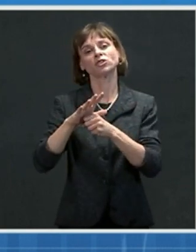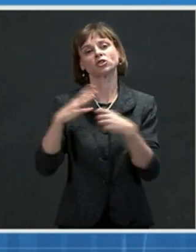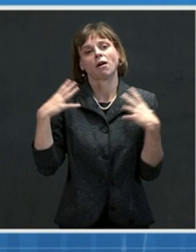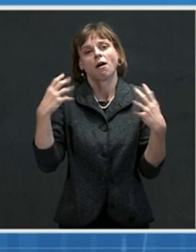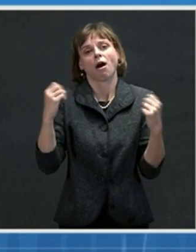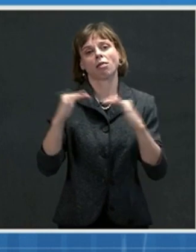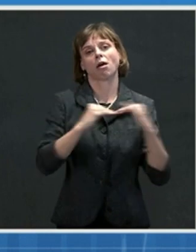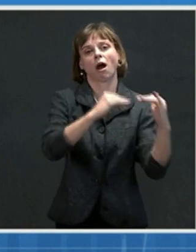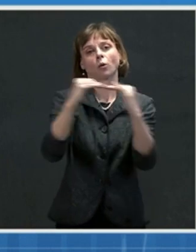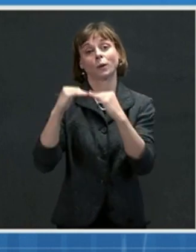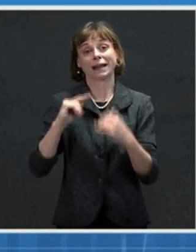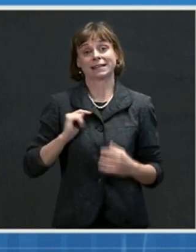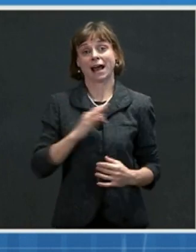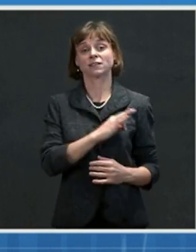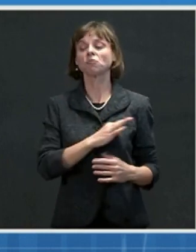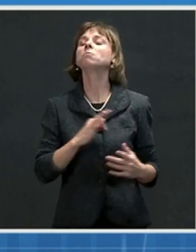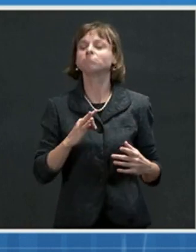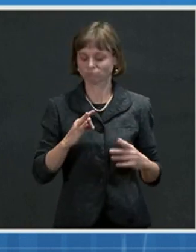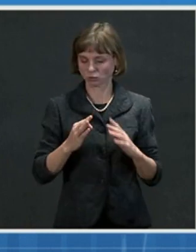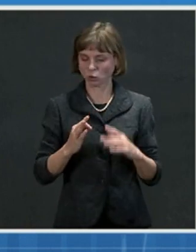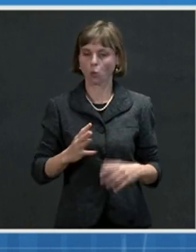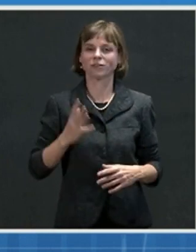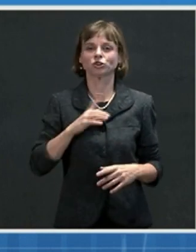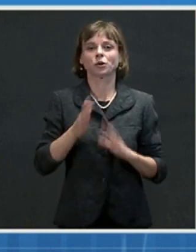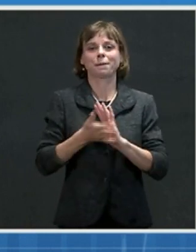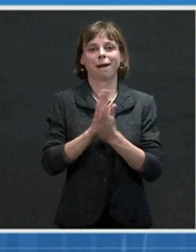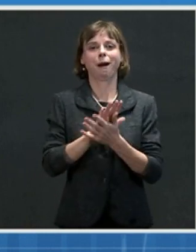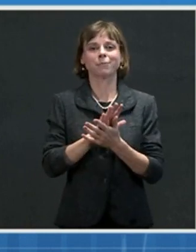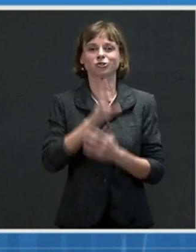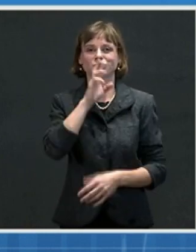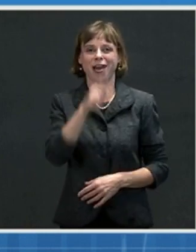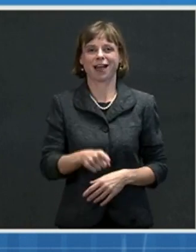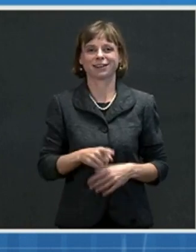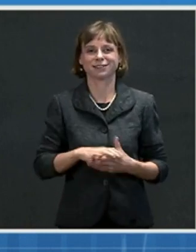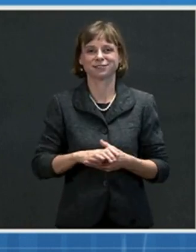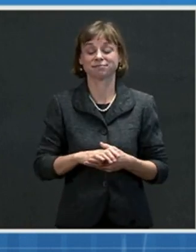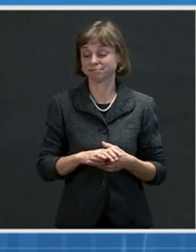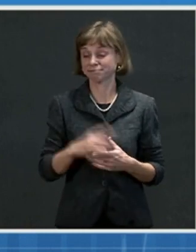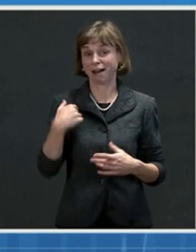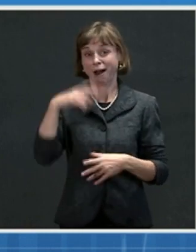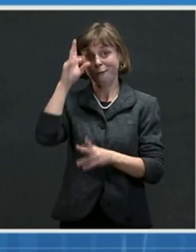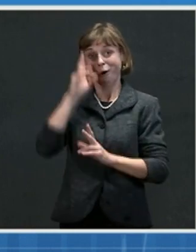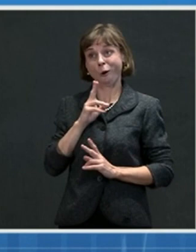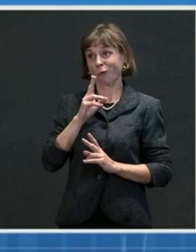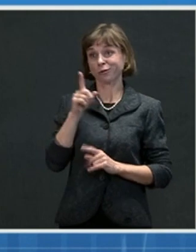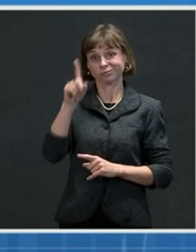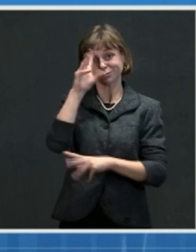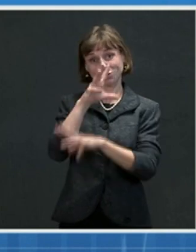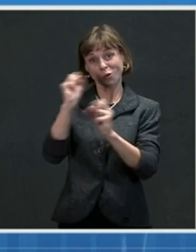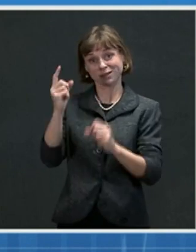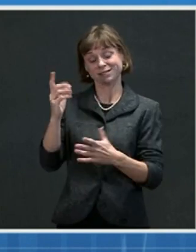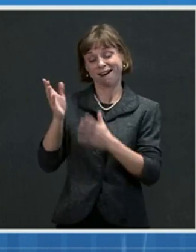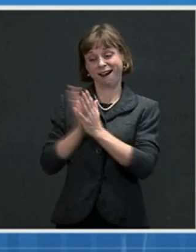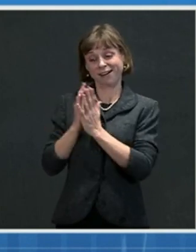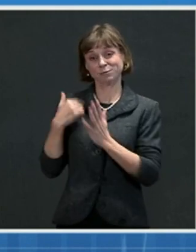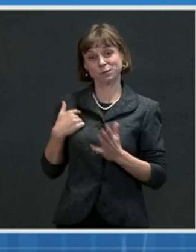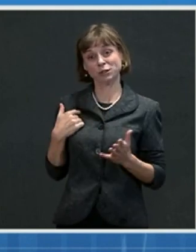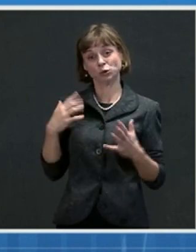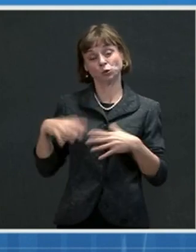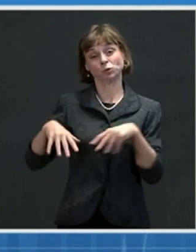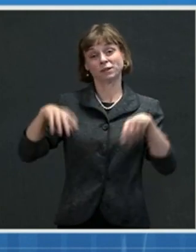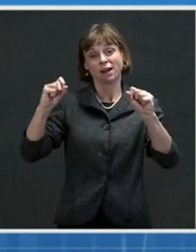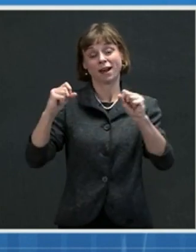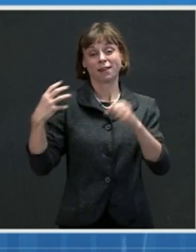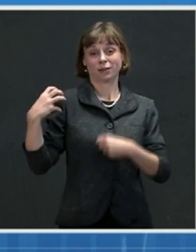reality. Not only am I humbled and honored that President Biden has asked me to serve as the chair of this COVID-19 Health Equity Task